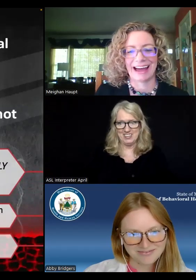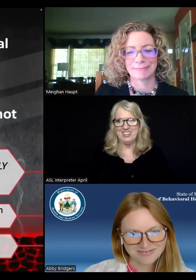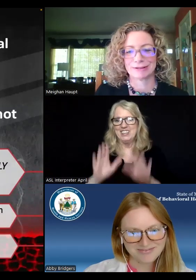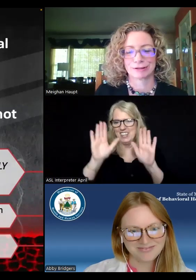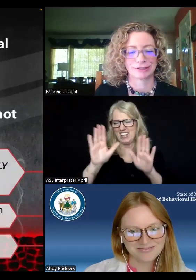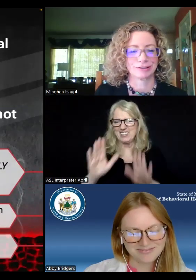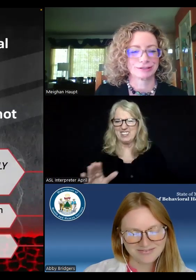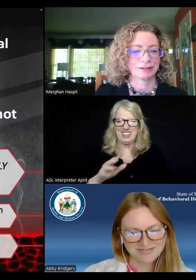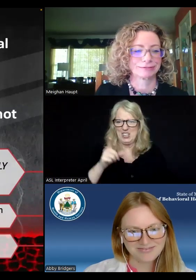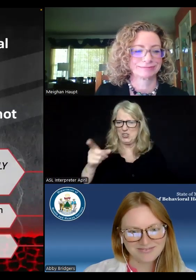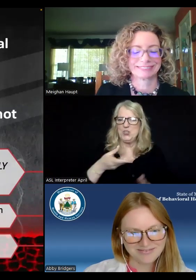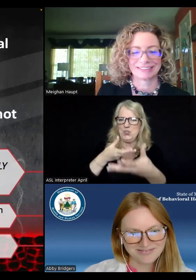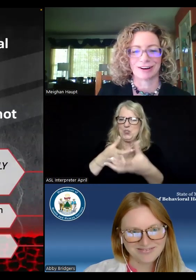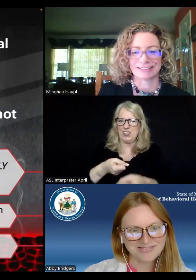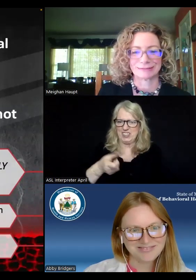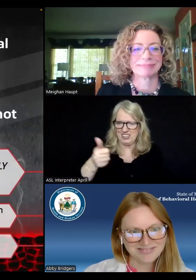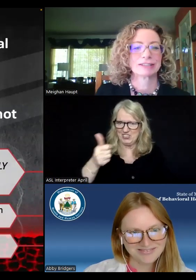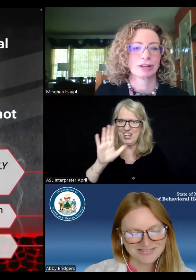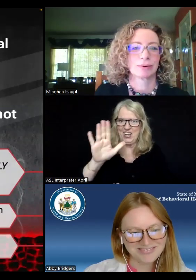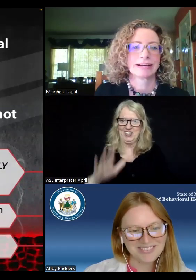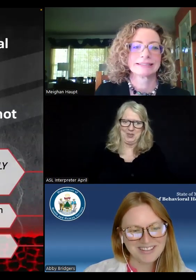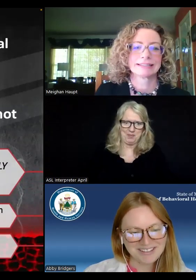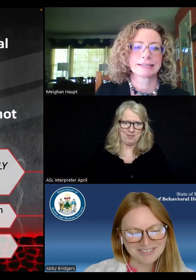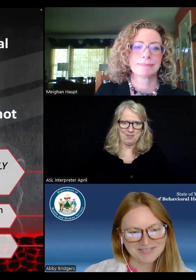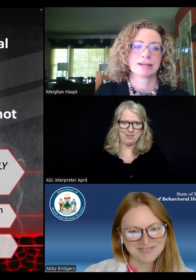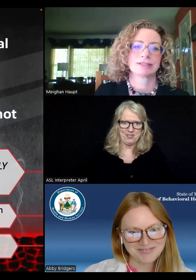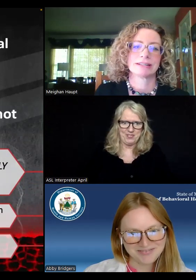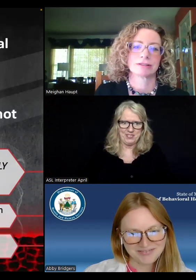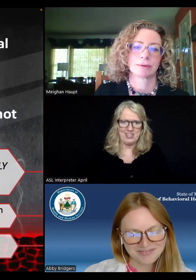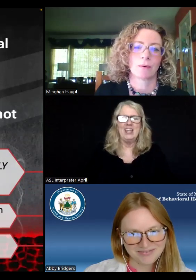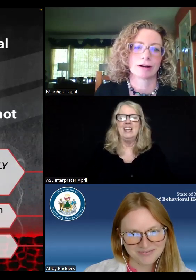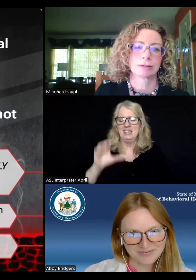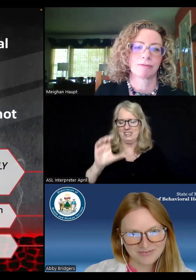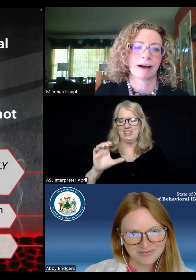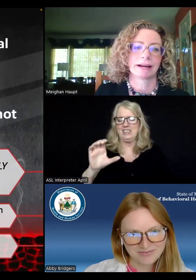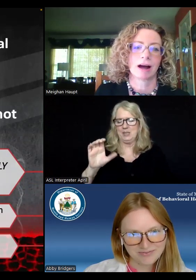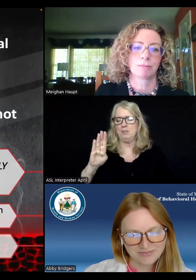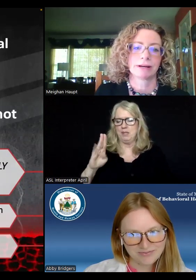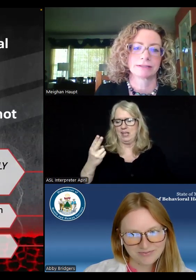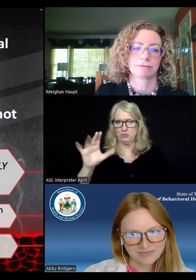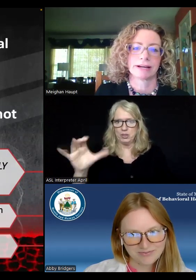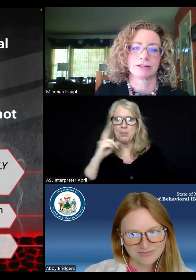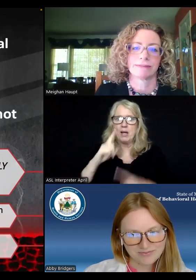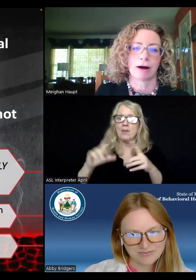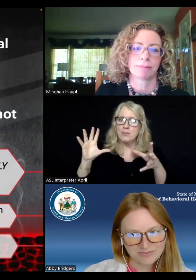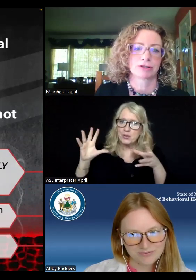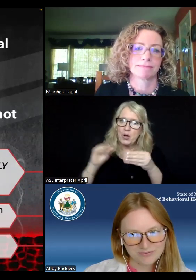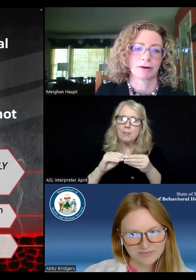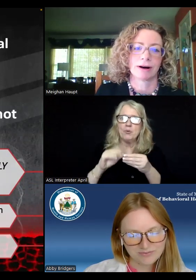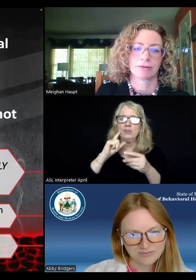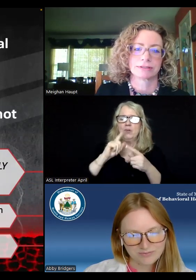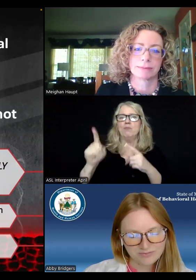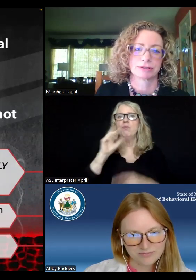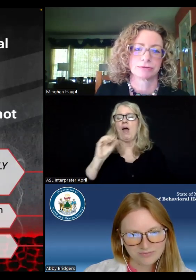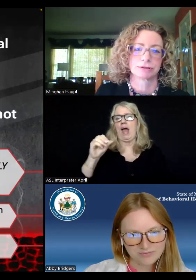Excellent. Abby, you trusted yourself. That's awesome. So CCBHCs are required to provide a comprehensive range of outpatient